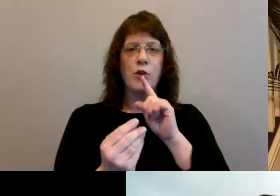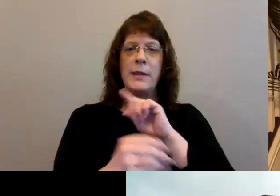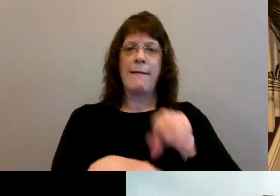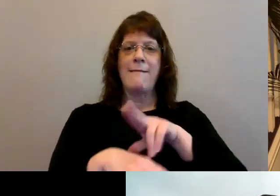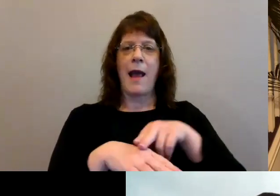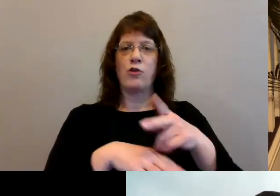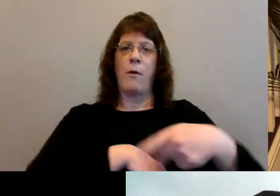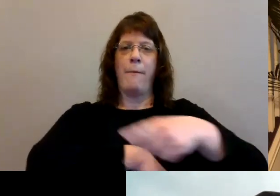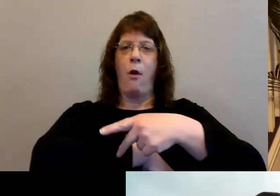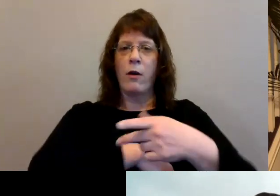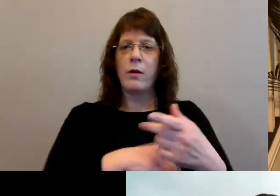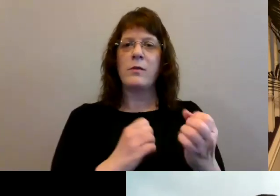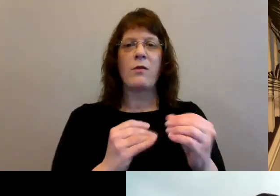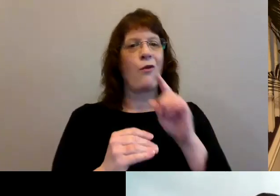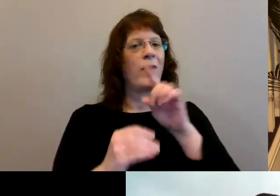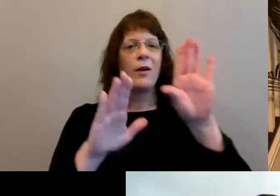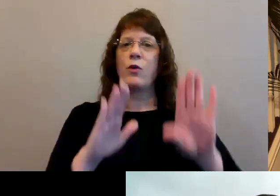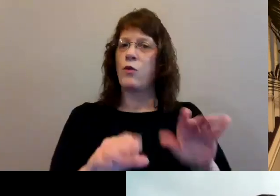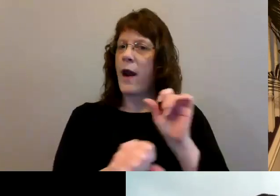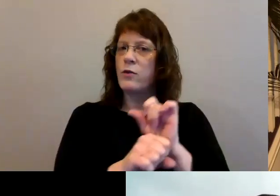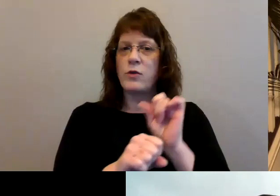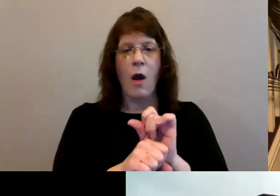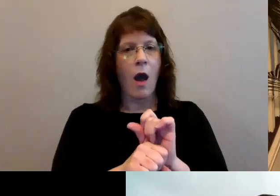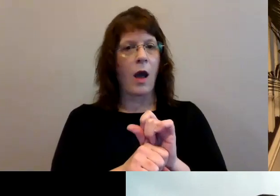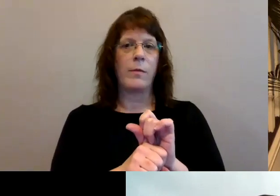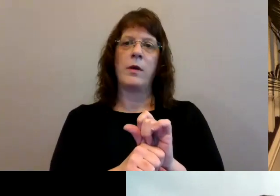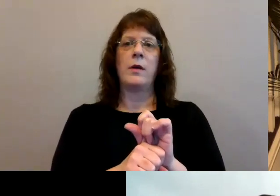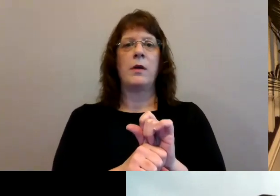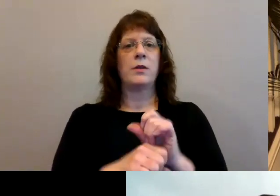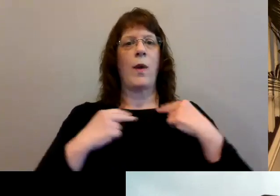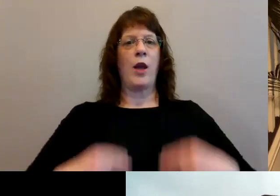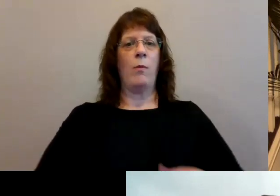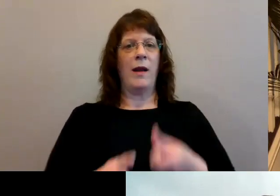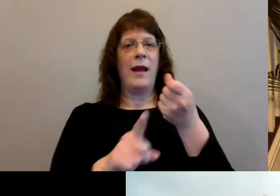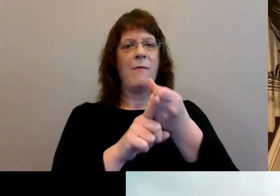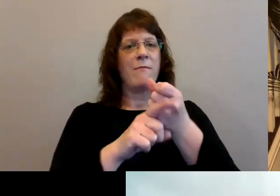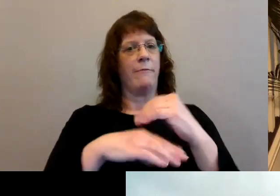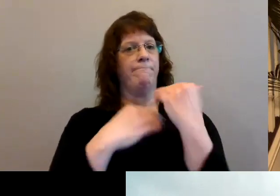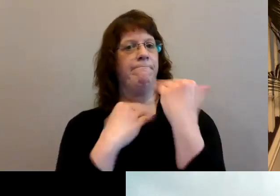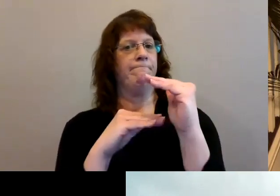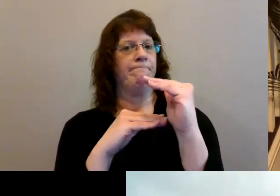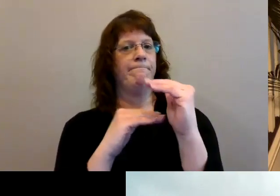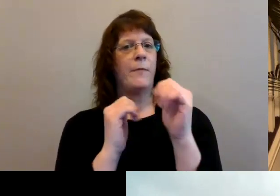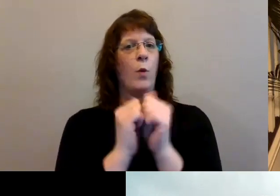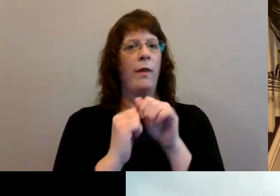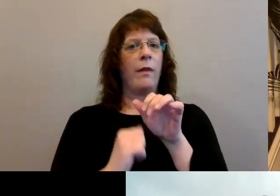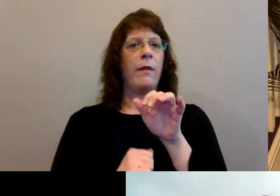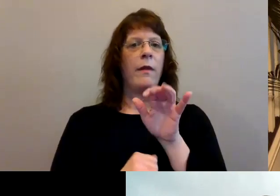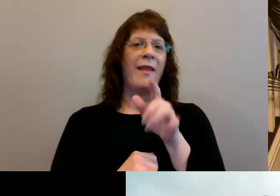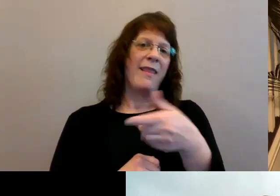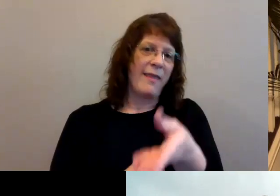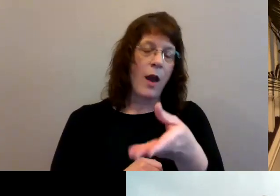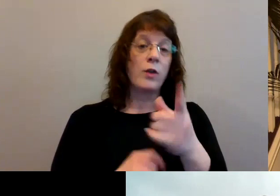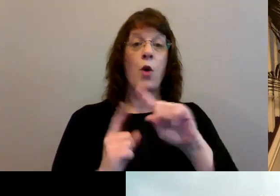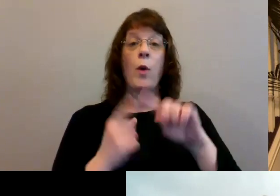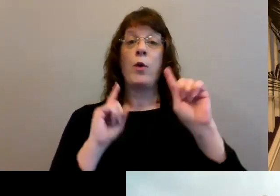and so they're doing a really great job at limiting the impact of humans that they have on the biota. And so like when you go there, the